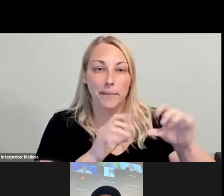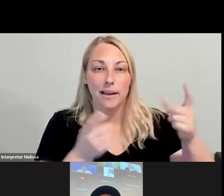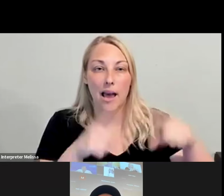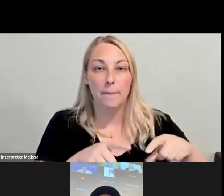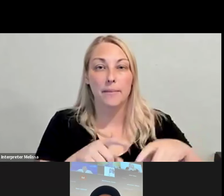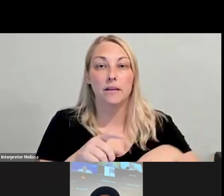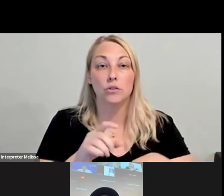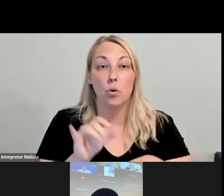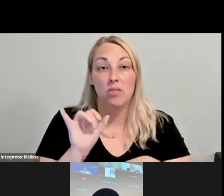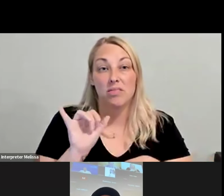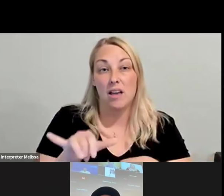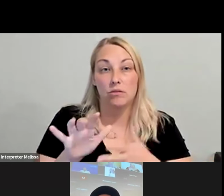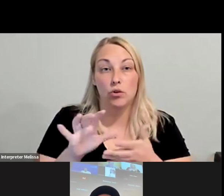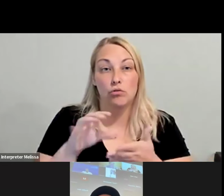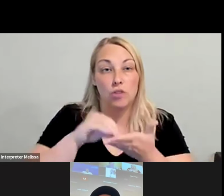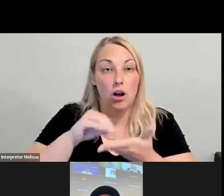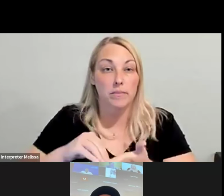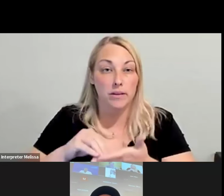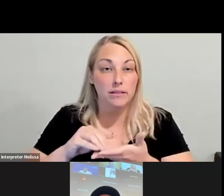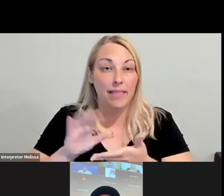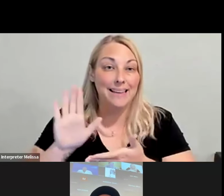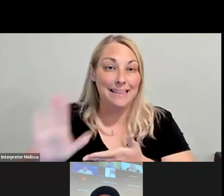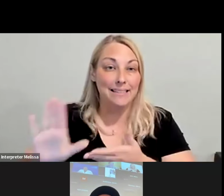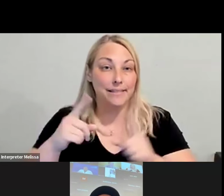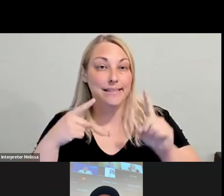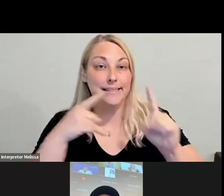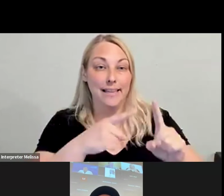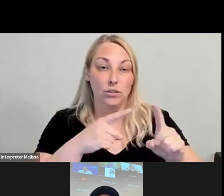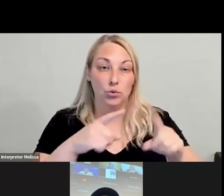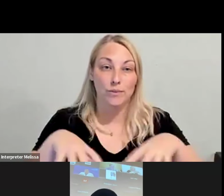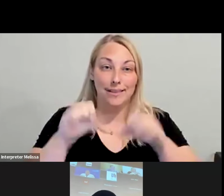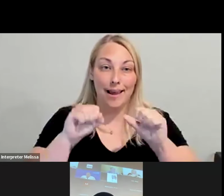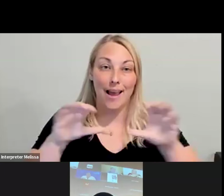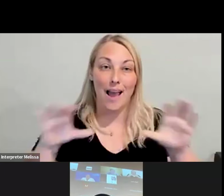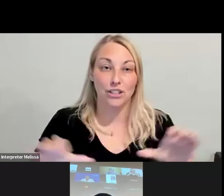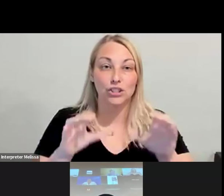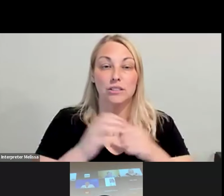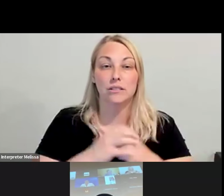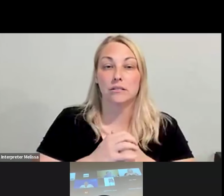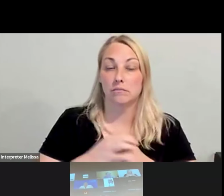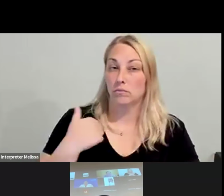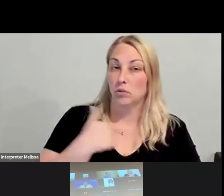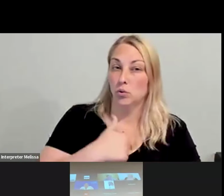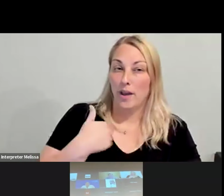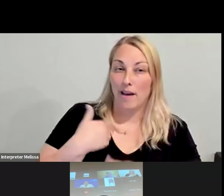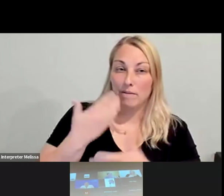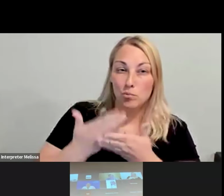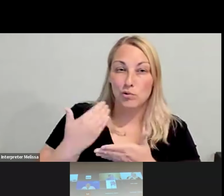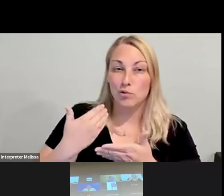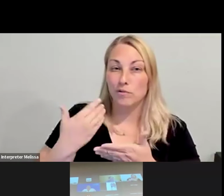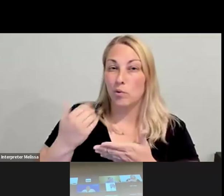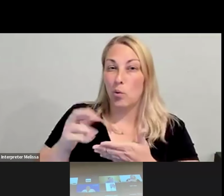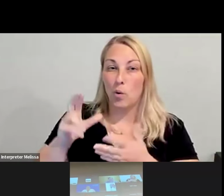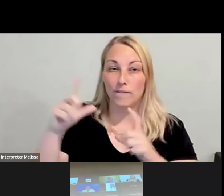intent to take those actions. Do we have proof of like photos